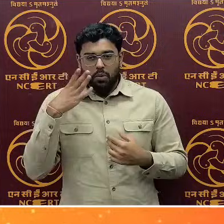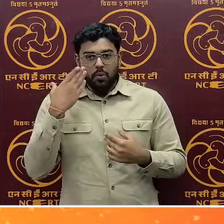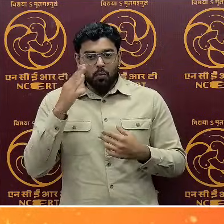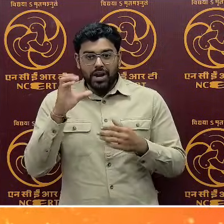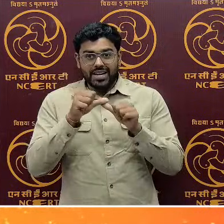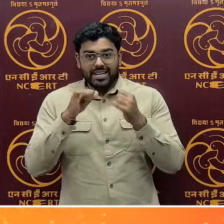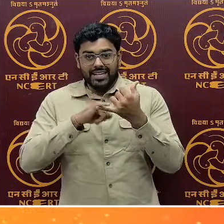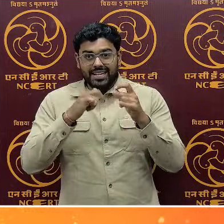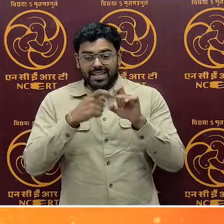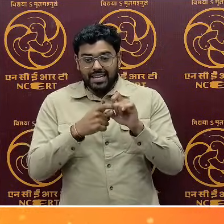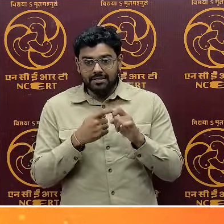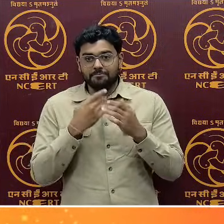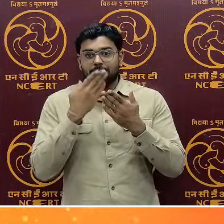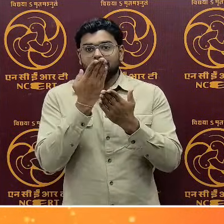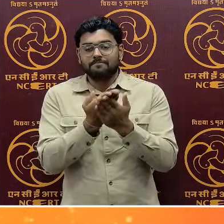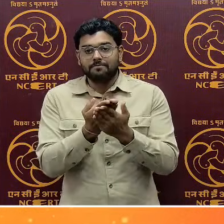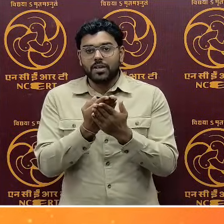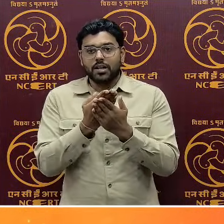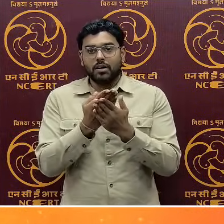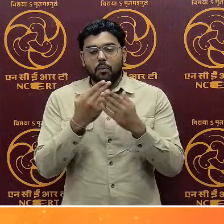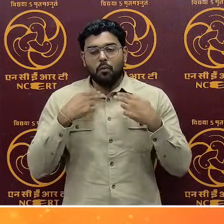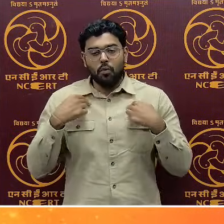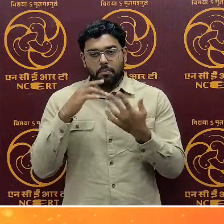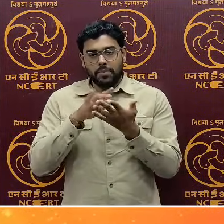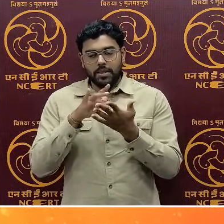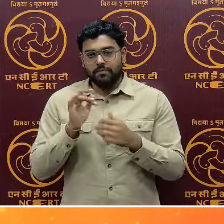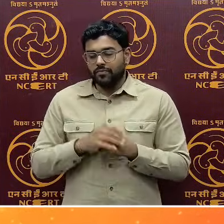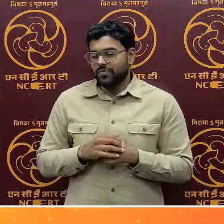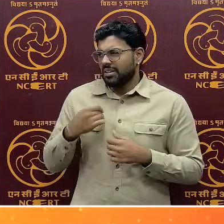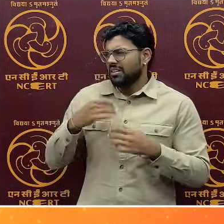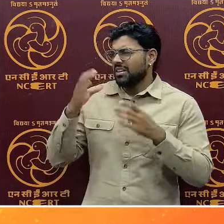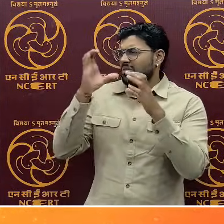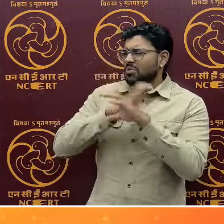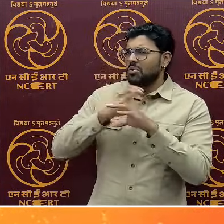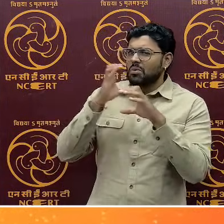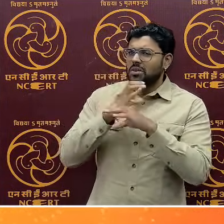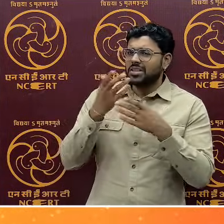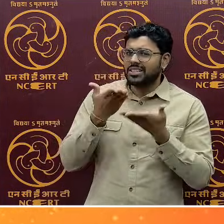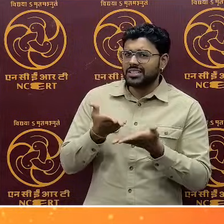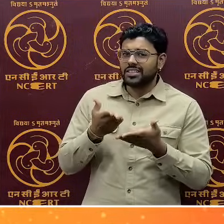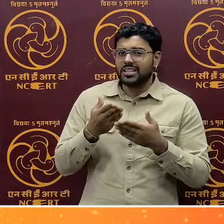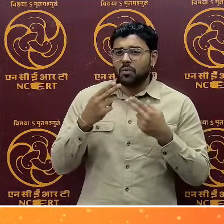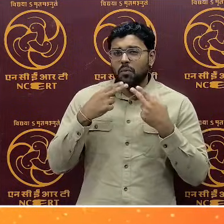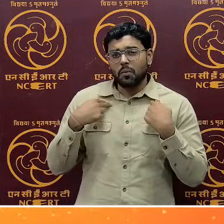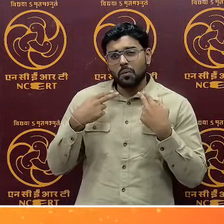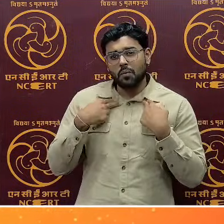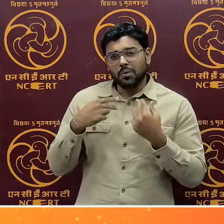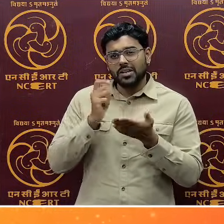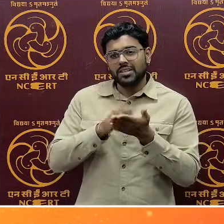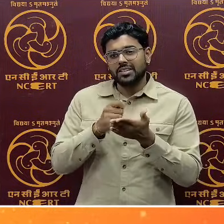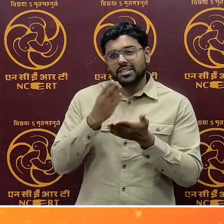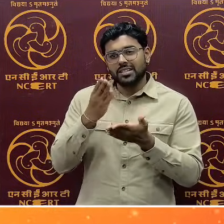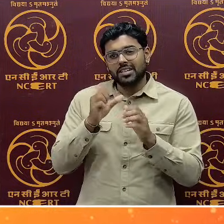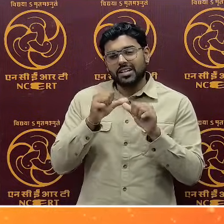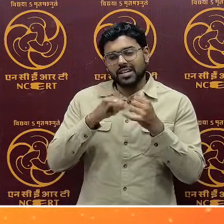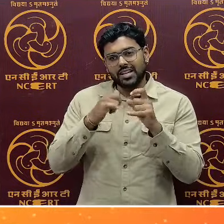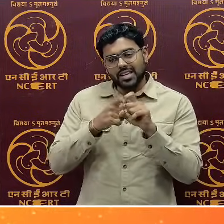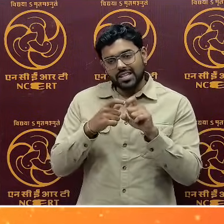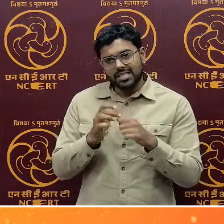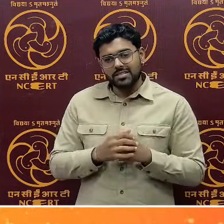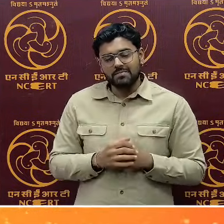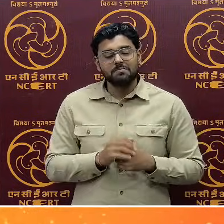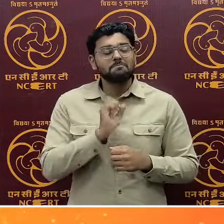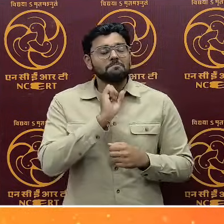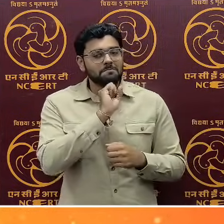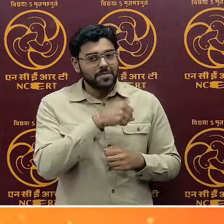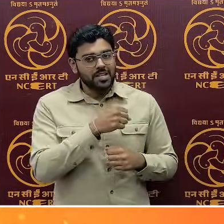to be taken up in court. You're making me One more confused. case Now it's we court have. case. Yes, it could be a court case.